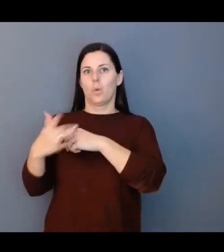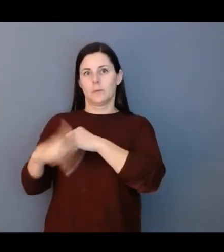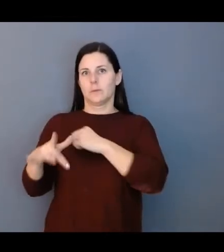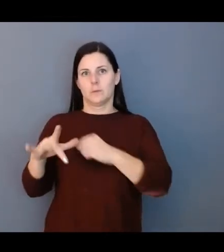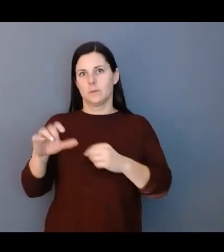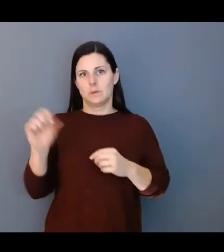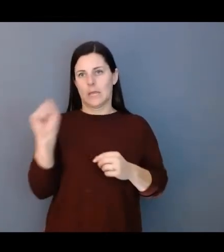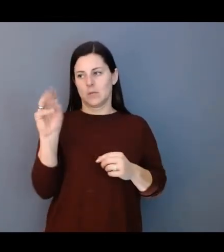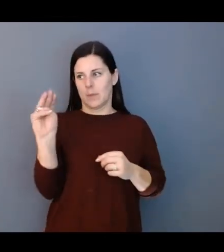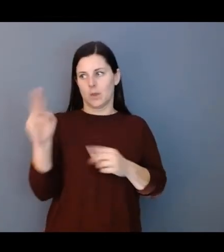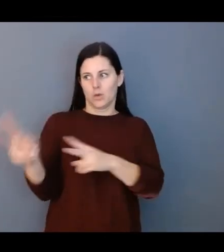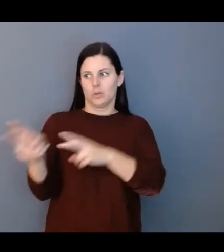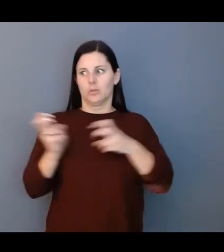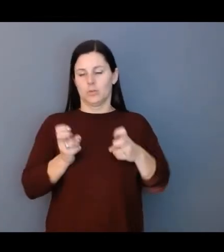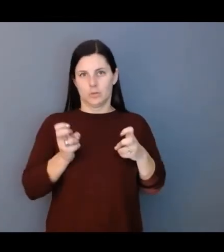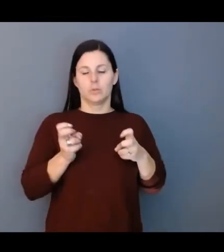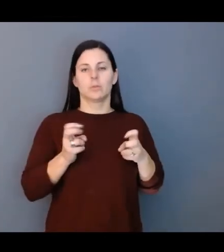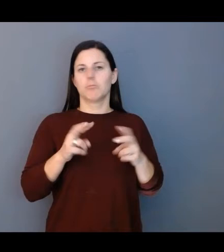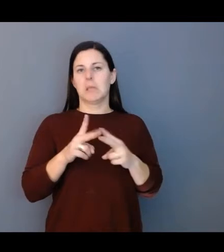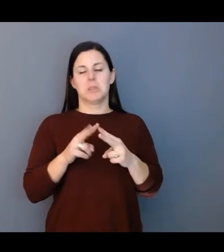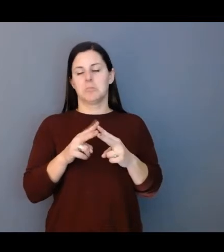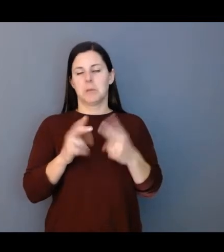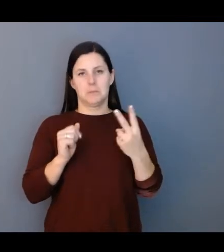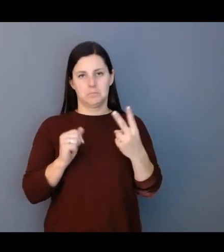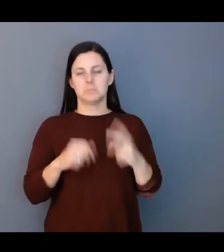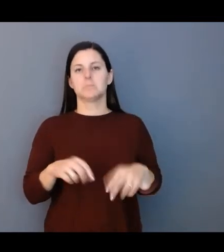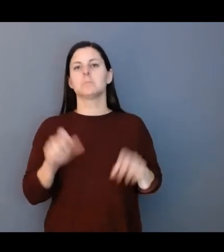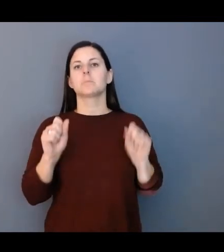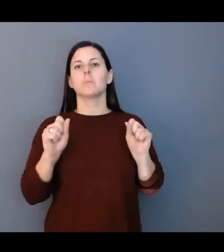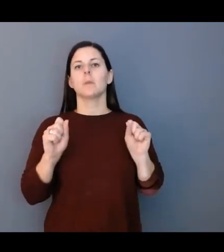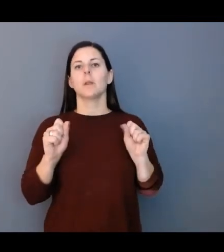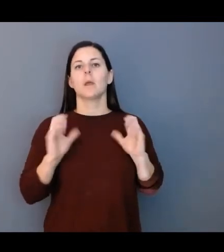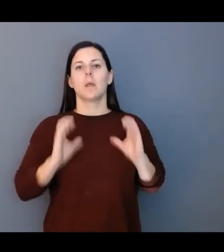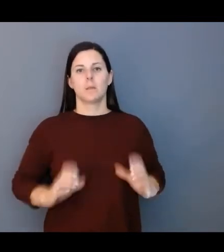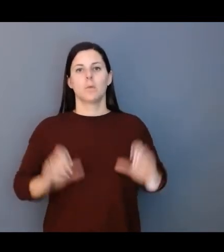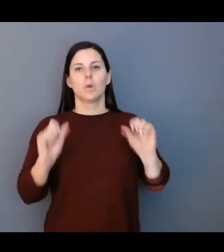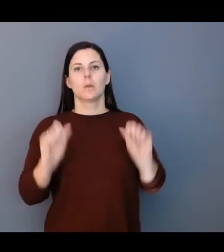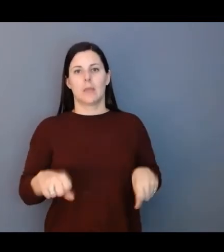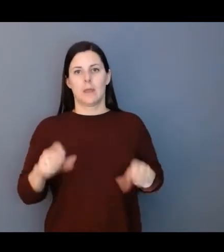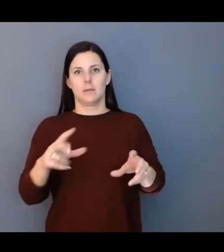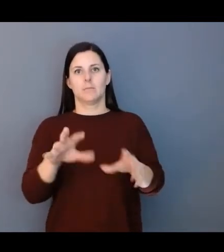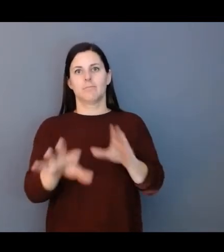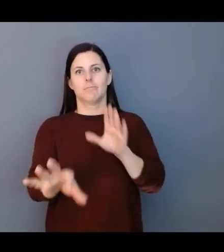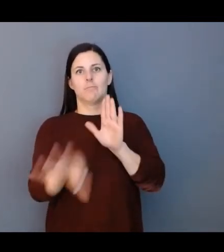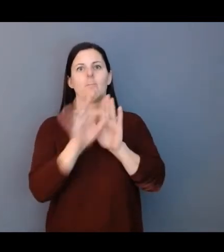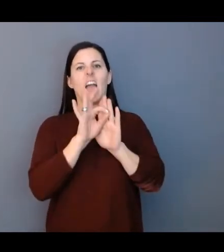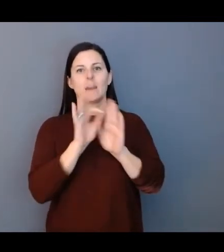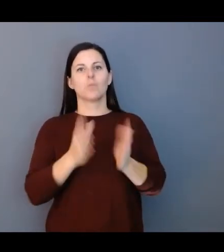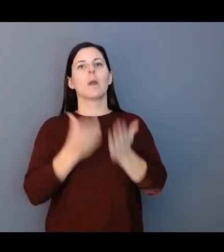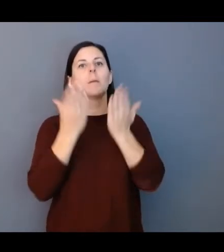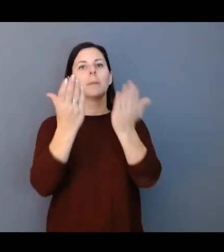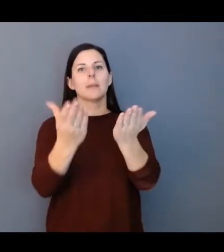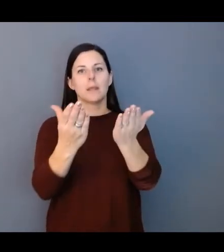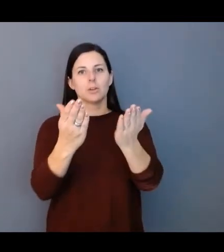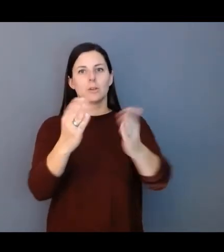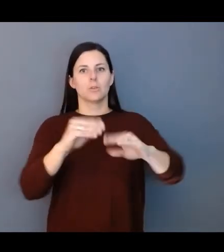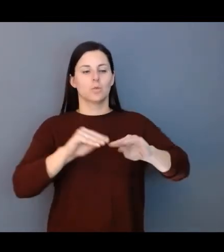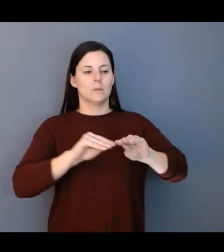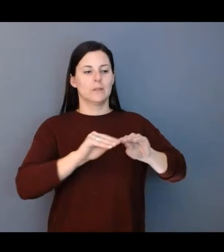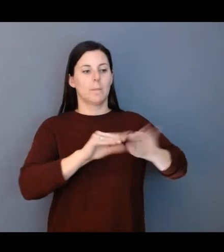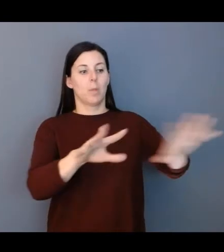to deploy it for your use case. In either case, we are allowing the customers to get a recommendation so that they